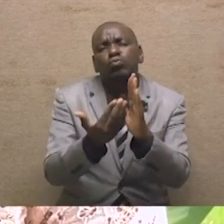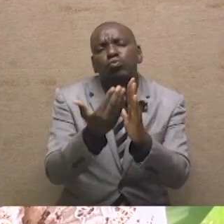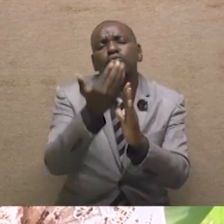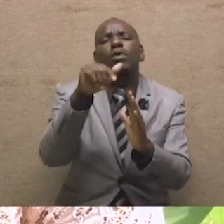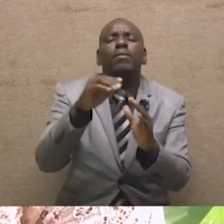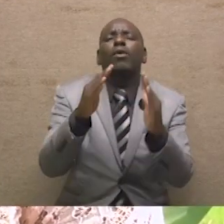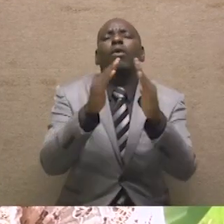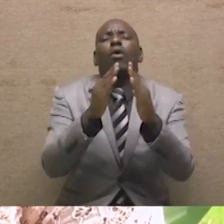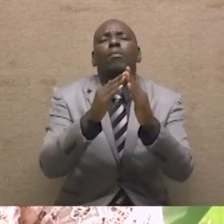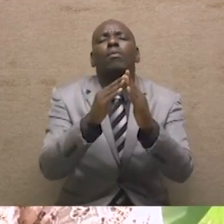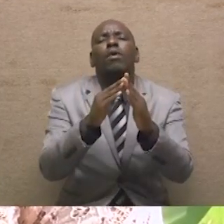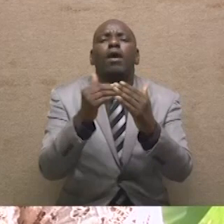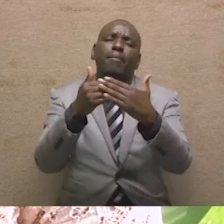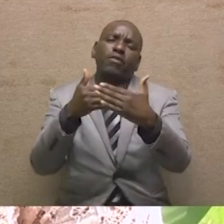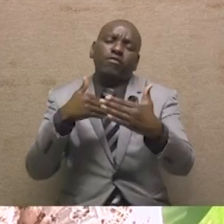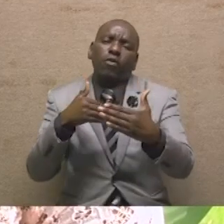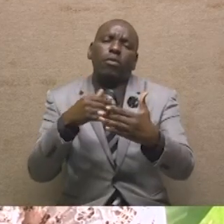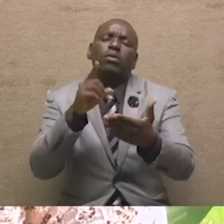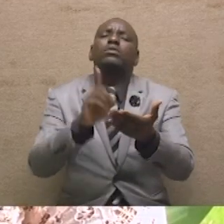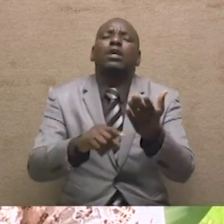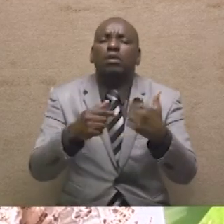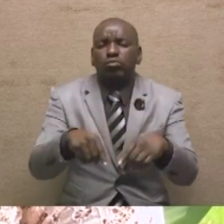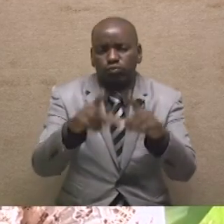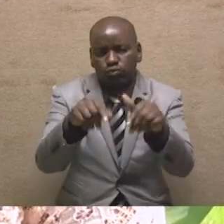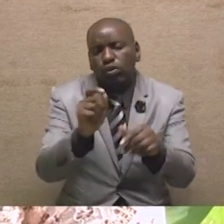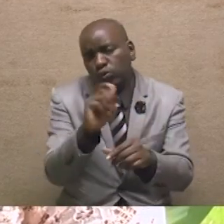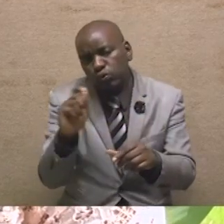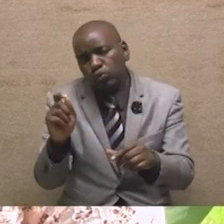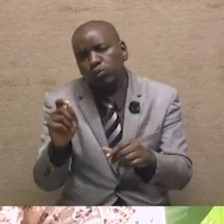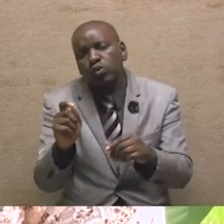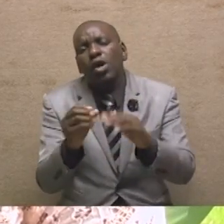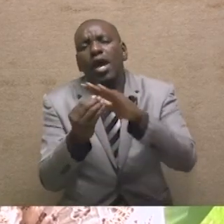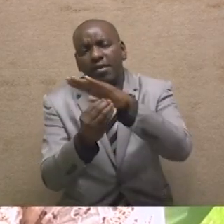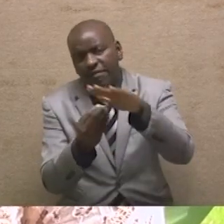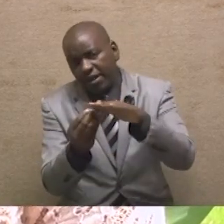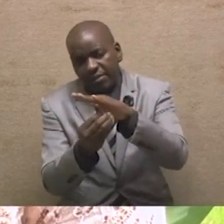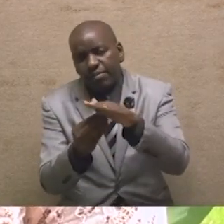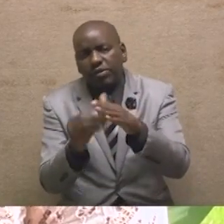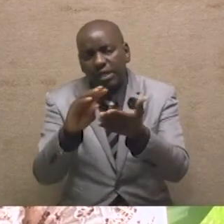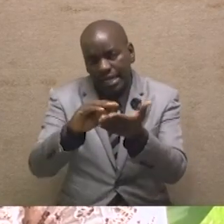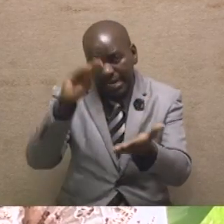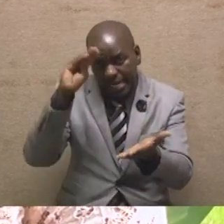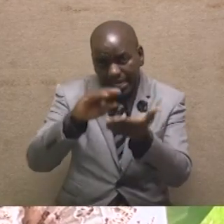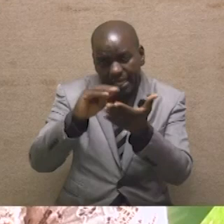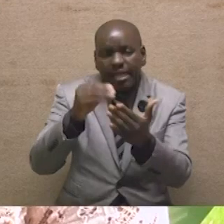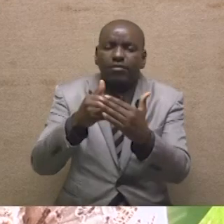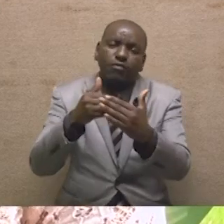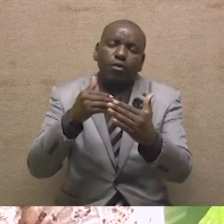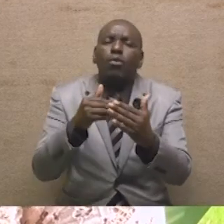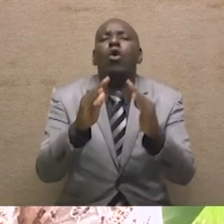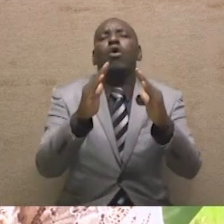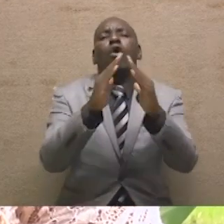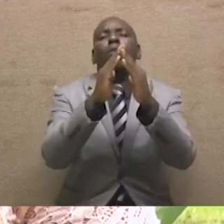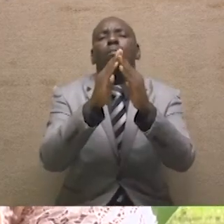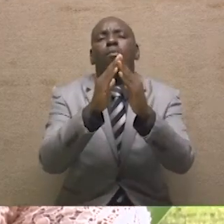up within the home, even if they before they are introduced into the formal school environment, they are already learning from home. They are already